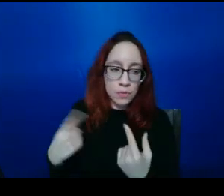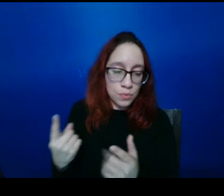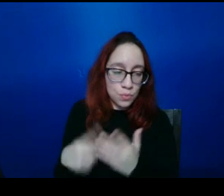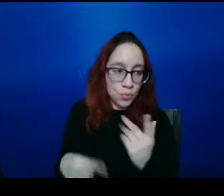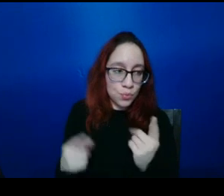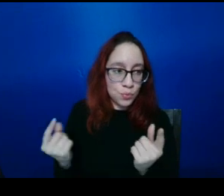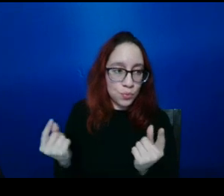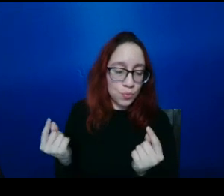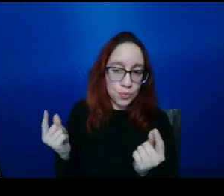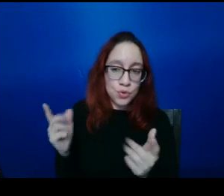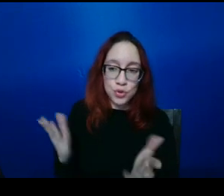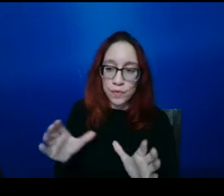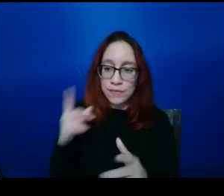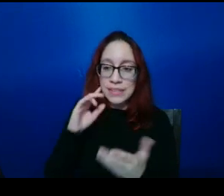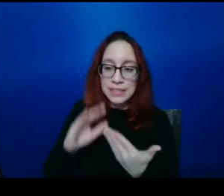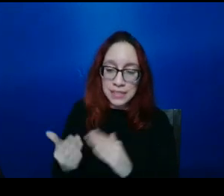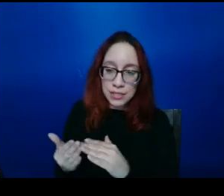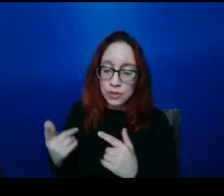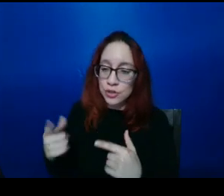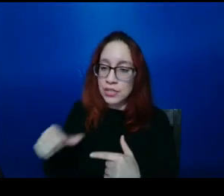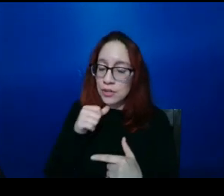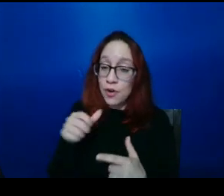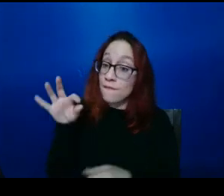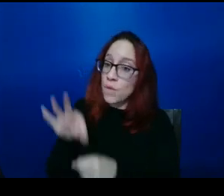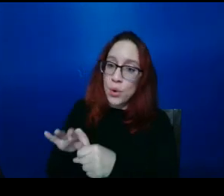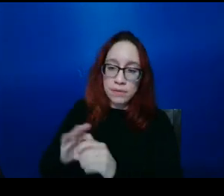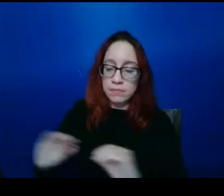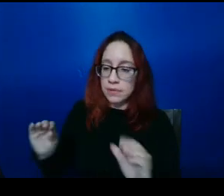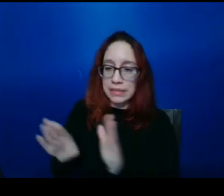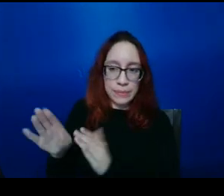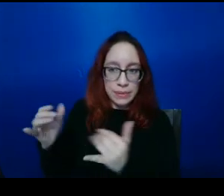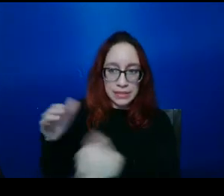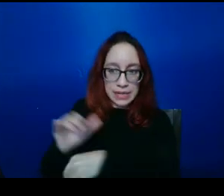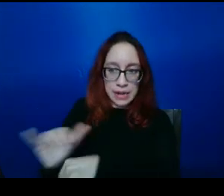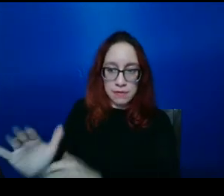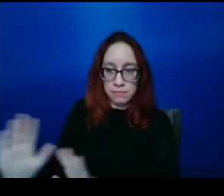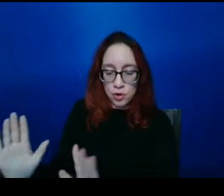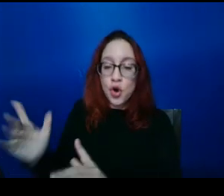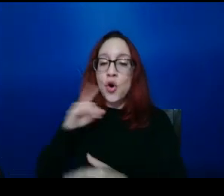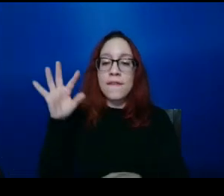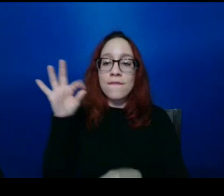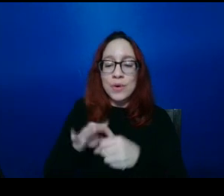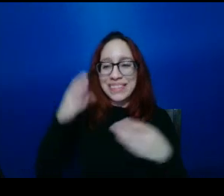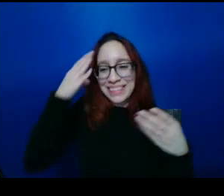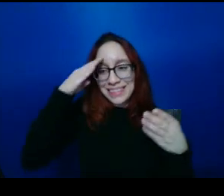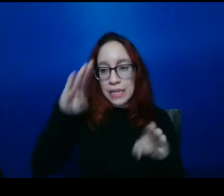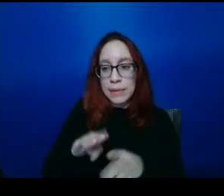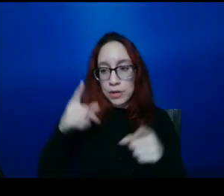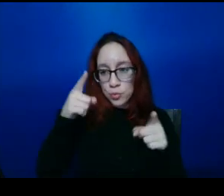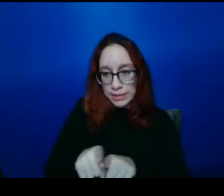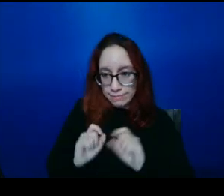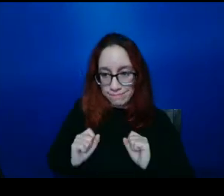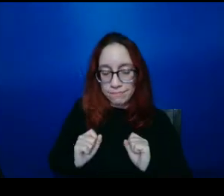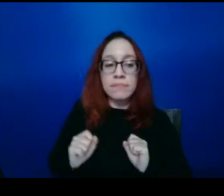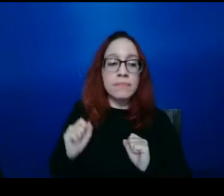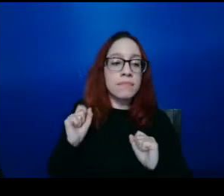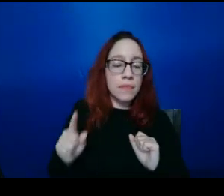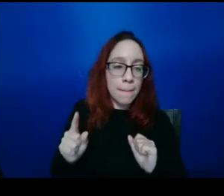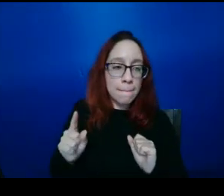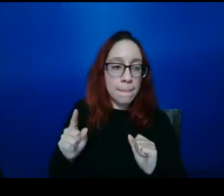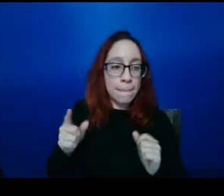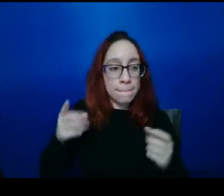can do for the city. But you are not voting on any development this evening. You're voting on the settlement agreement. And the